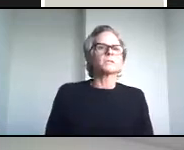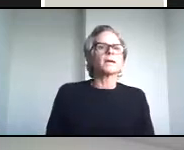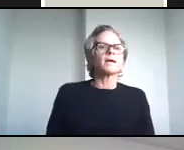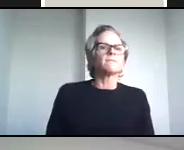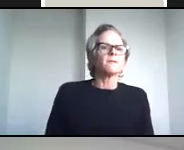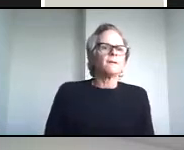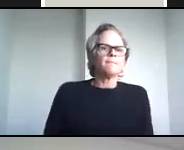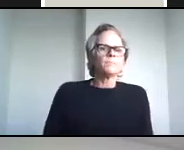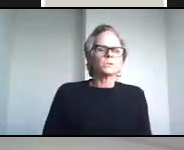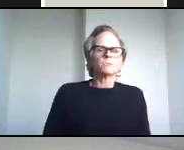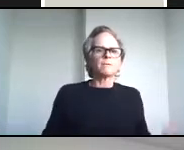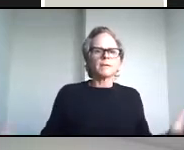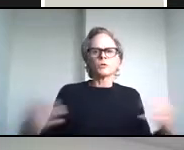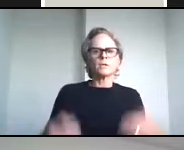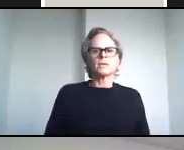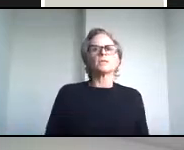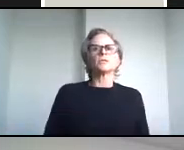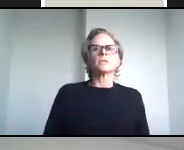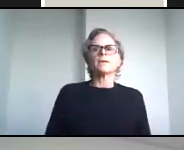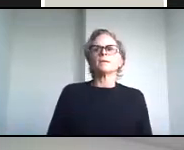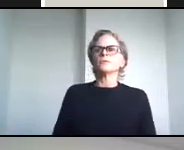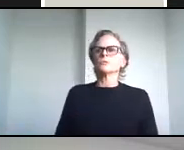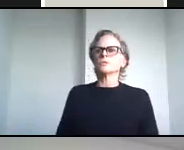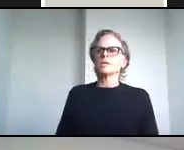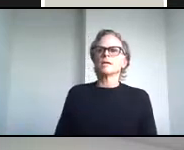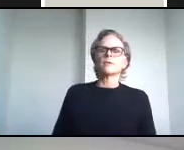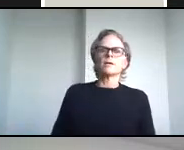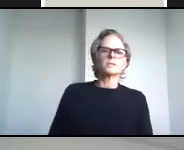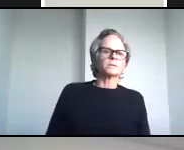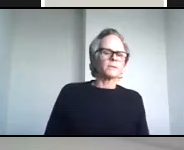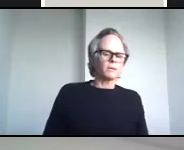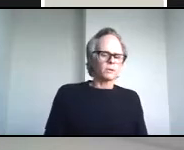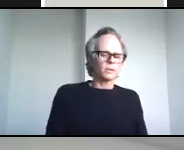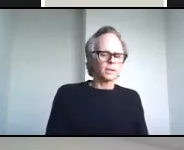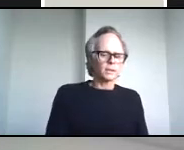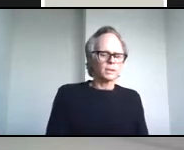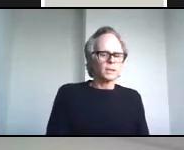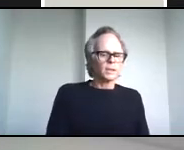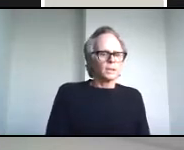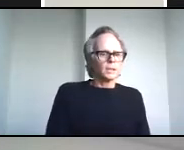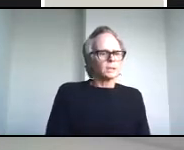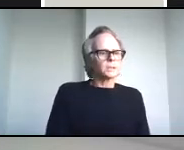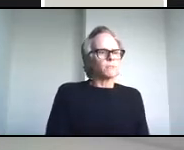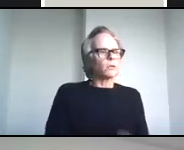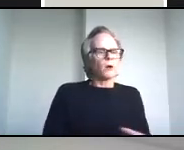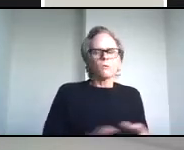with staff. Just really let you into the kitchen, into a design process of how we think. And it's important to always